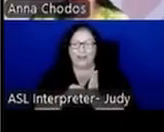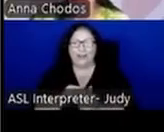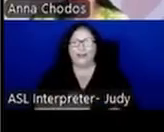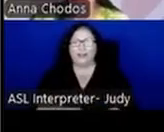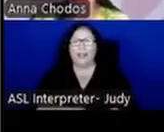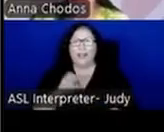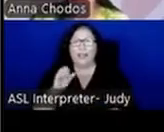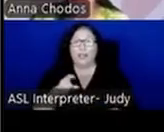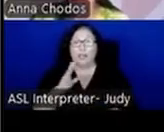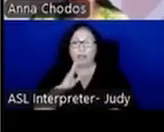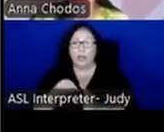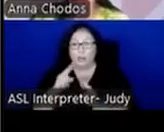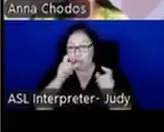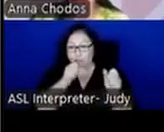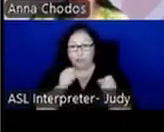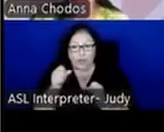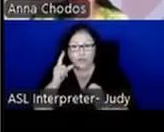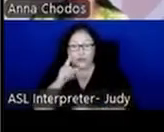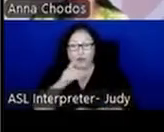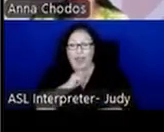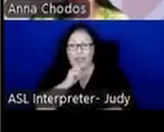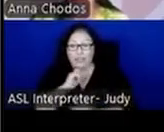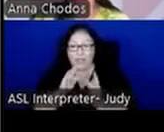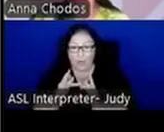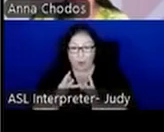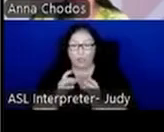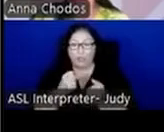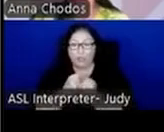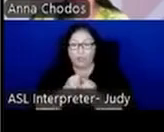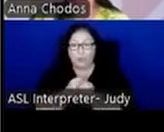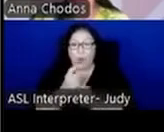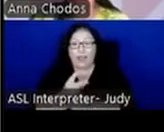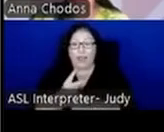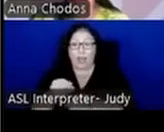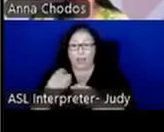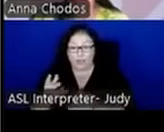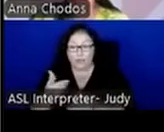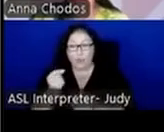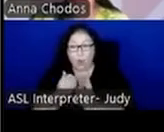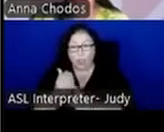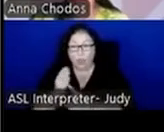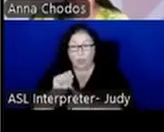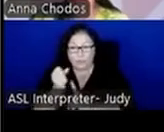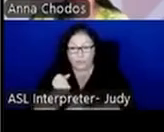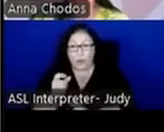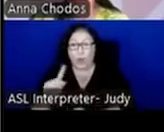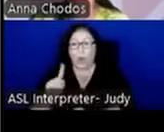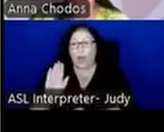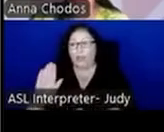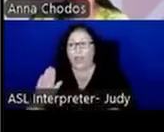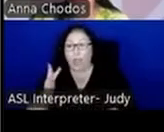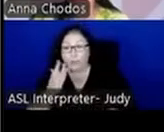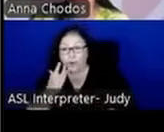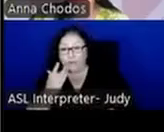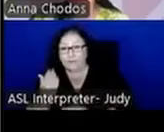to support caregivers in navigating situations in which their preferences may be at odds with those of the patient or other structures